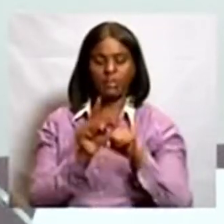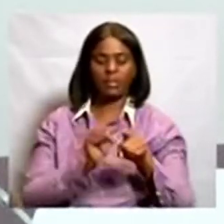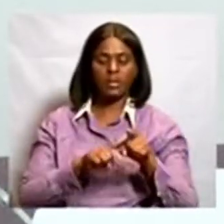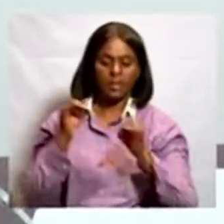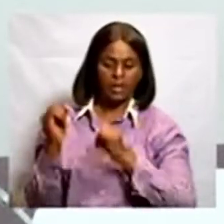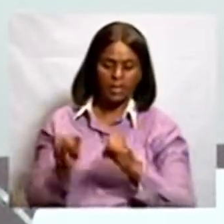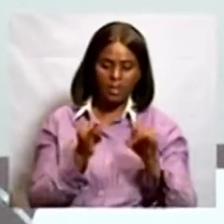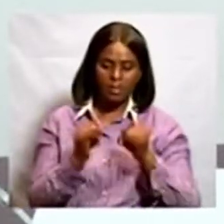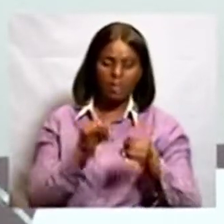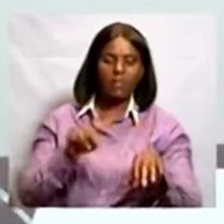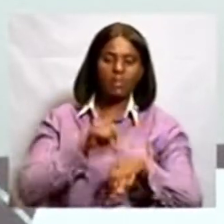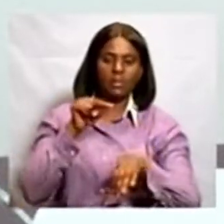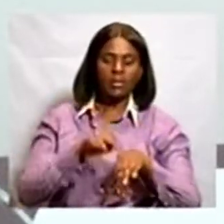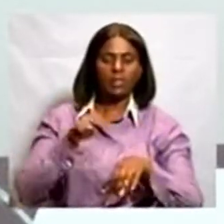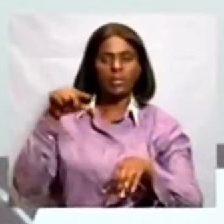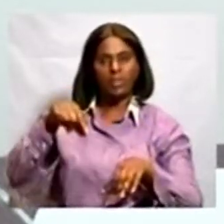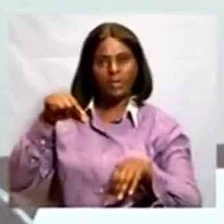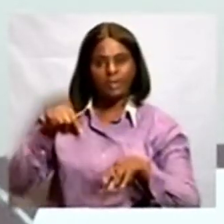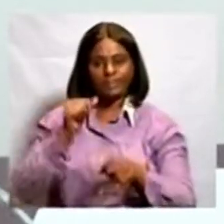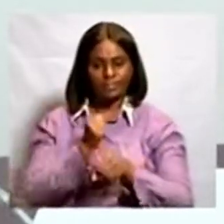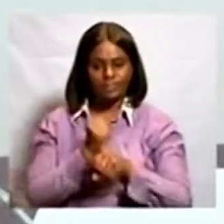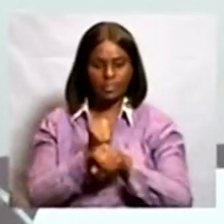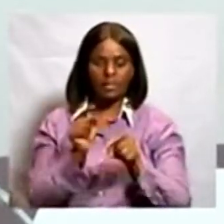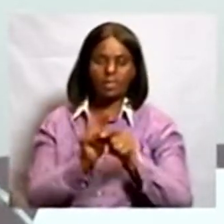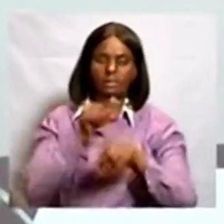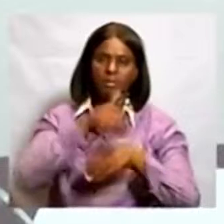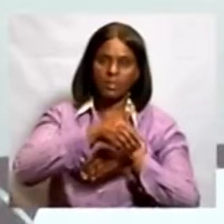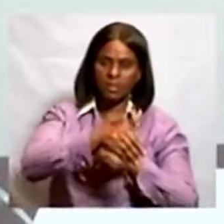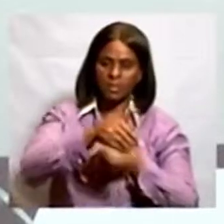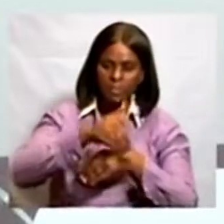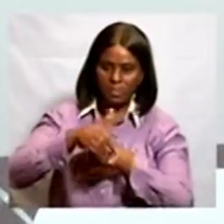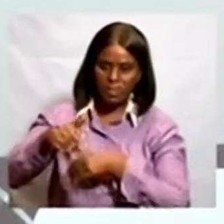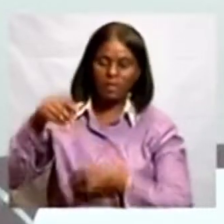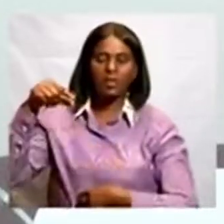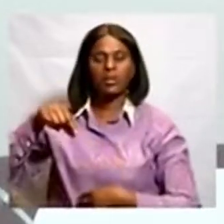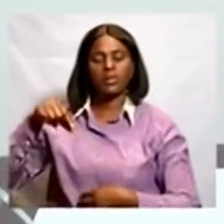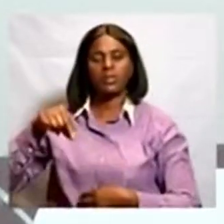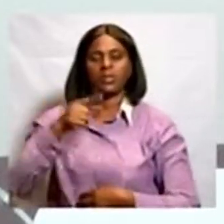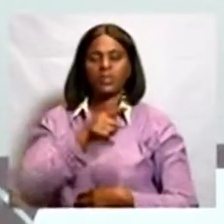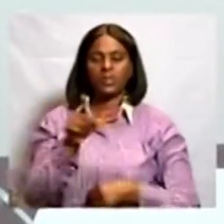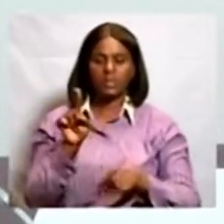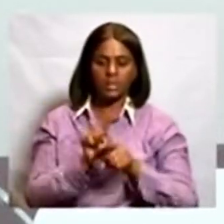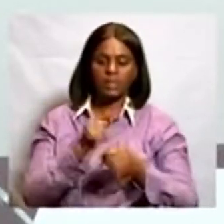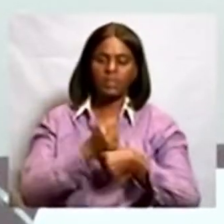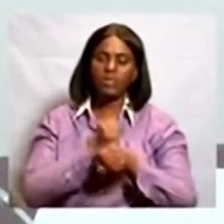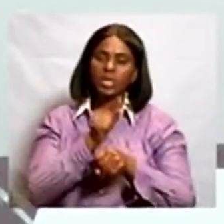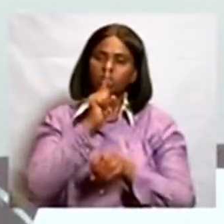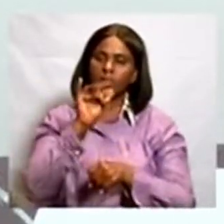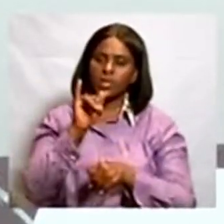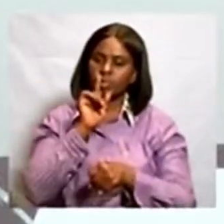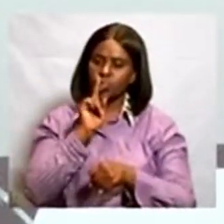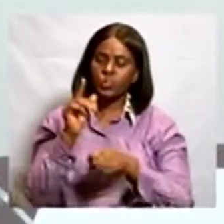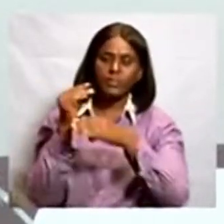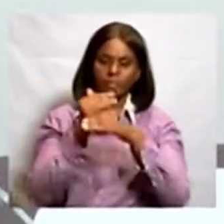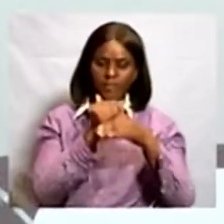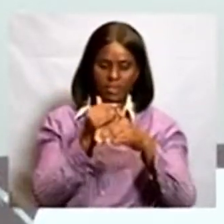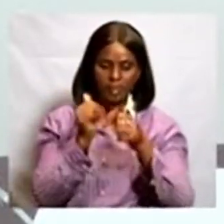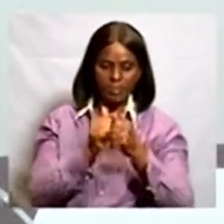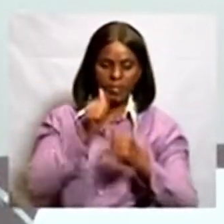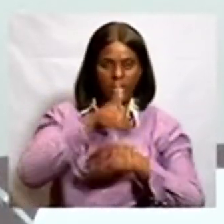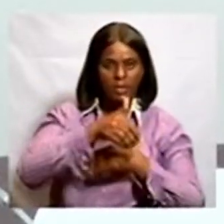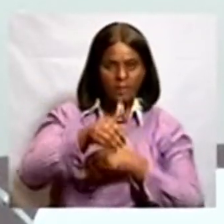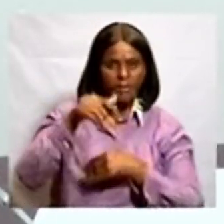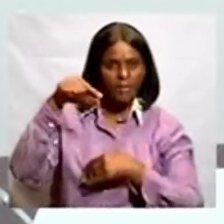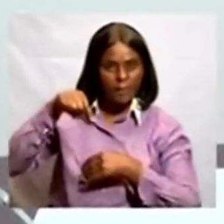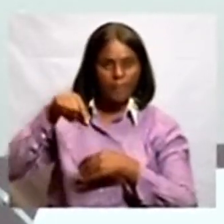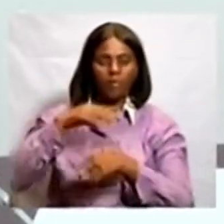national qualifications framework to register and accredit qualifications, and also to ensure that standards and registered